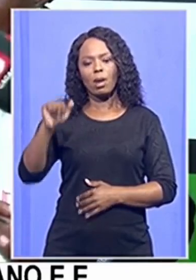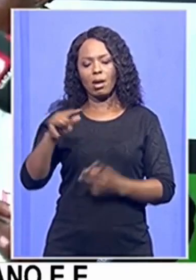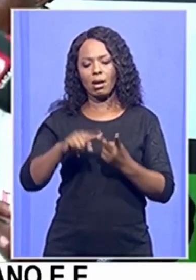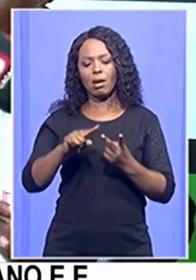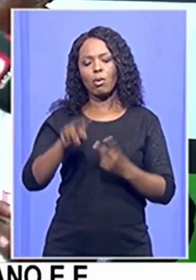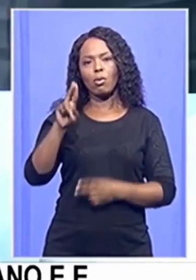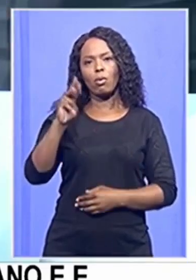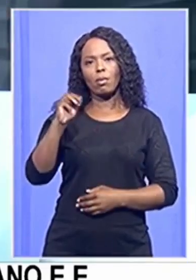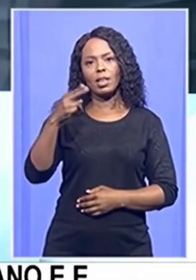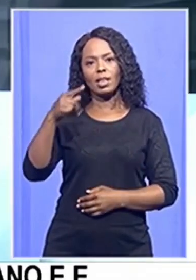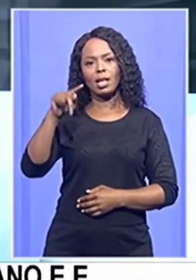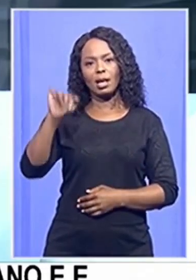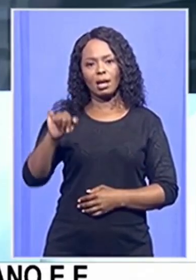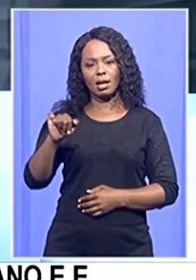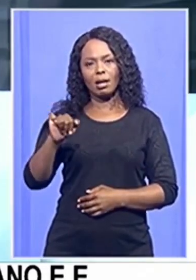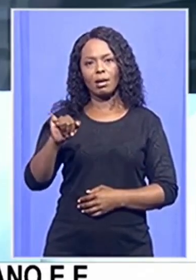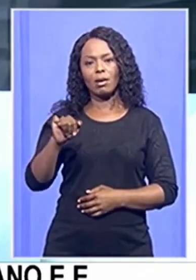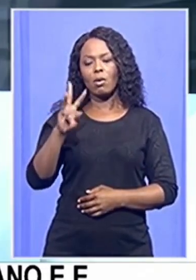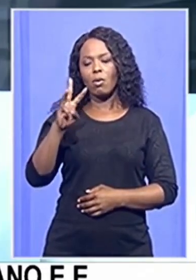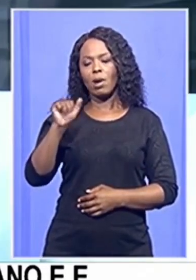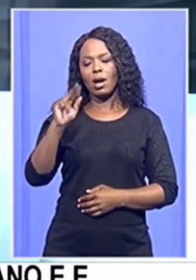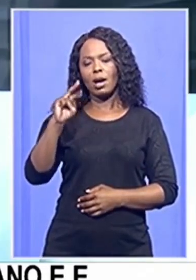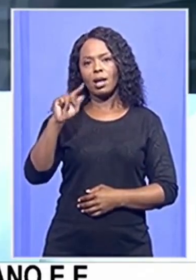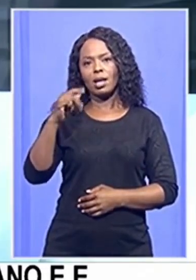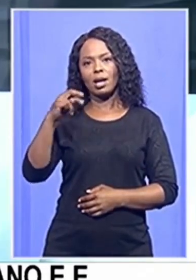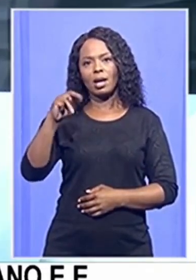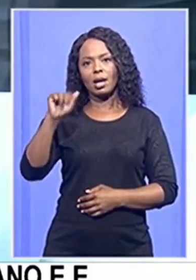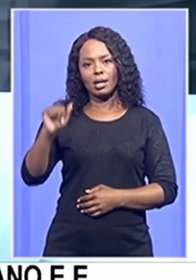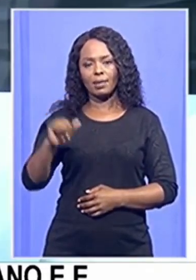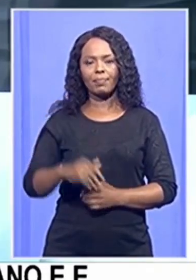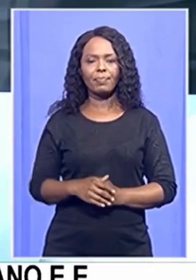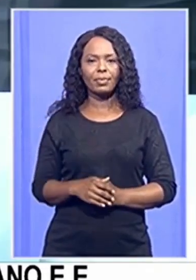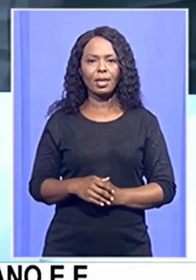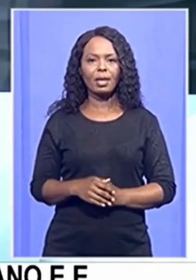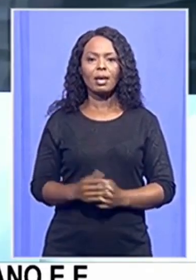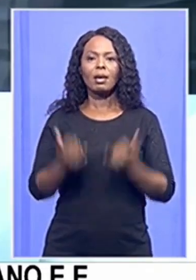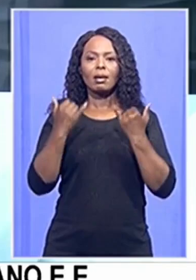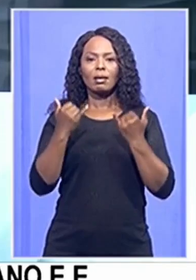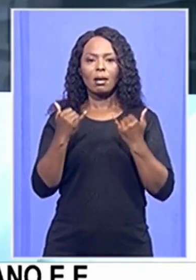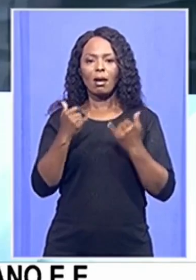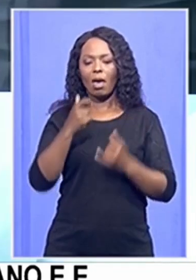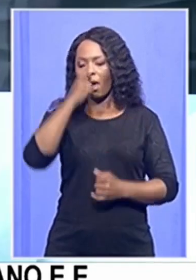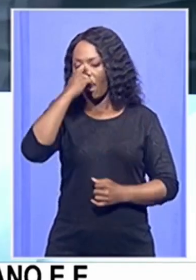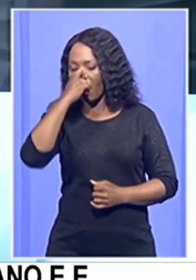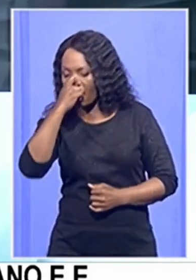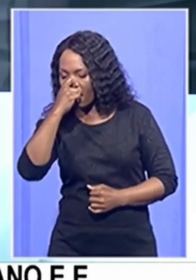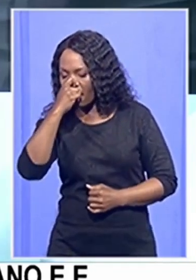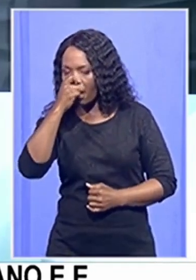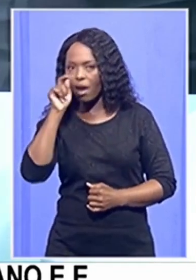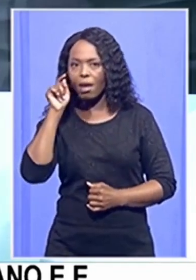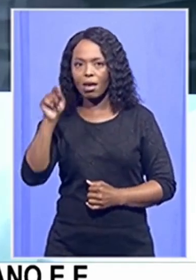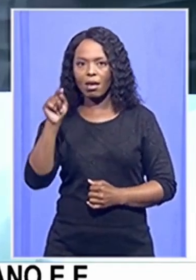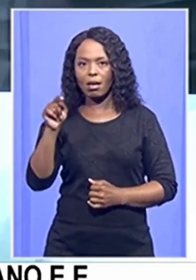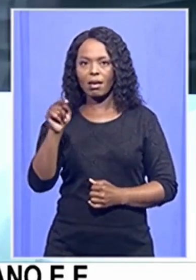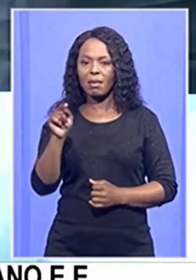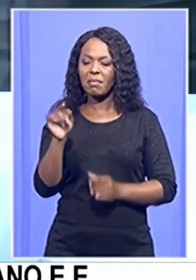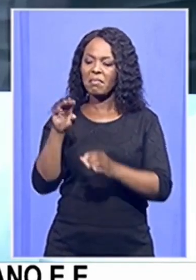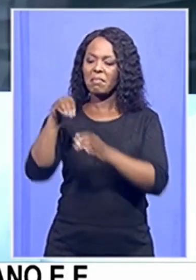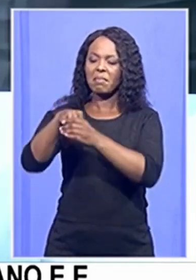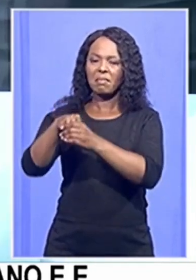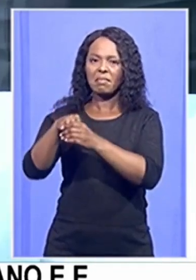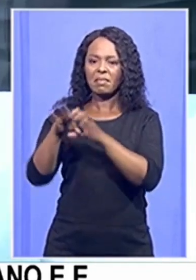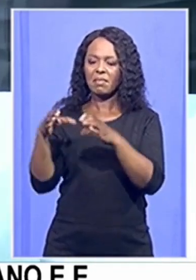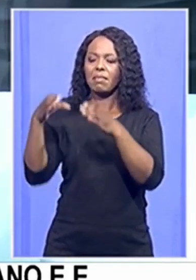ya Lengana. We will definitely not be dragooned into unholy